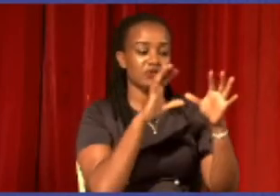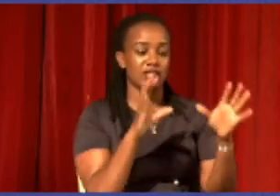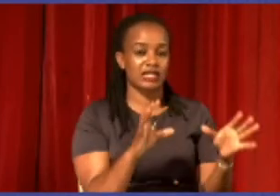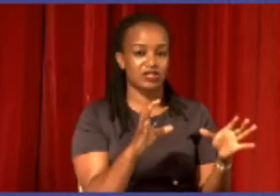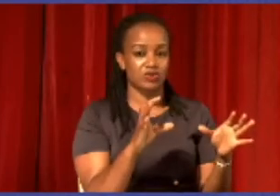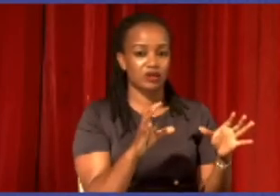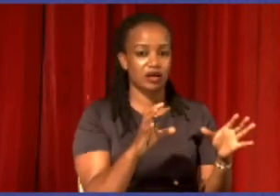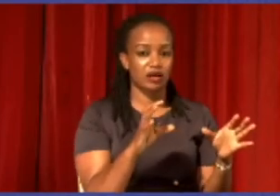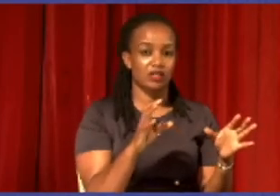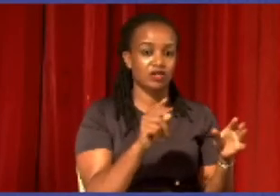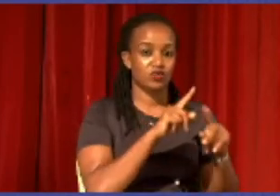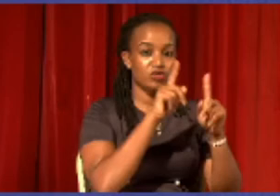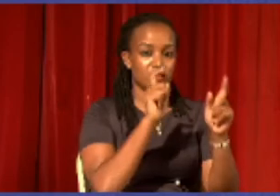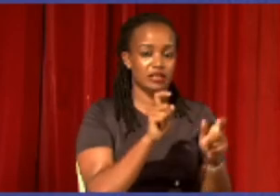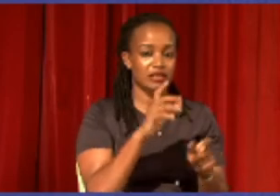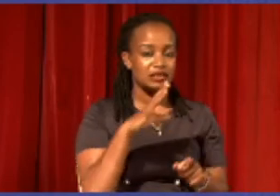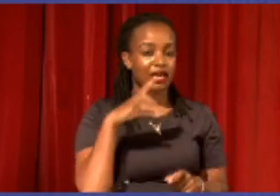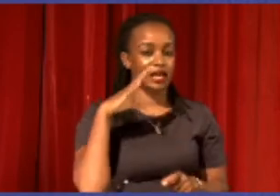the assumption that